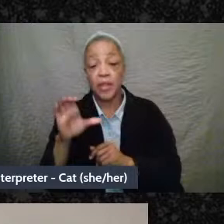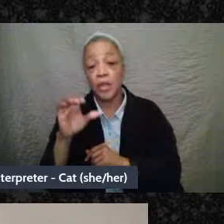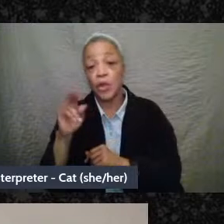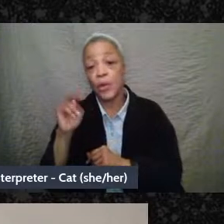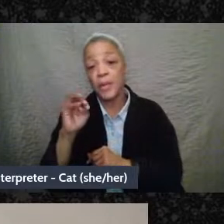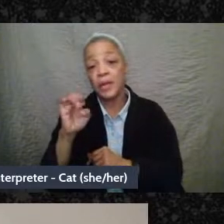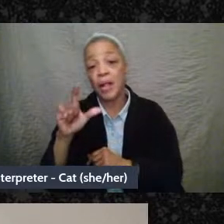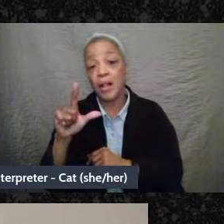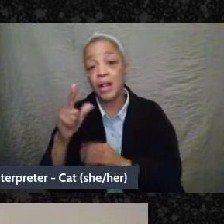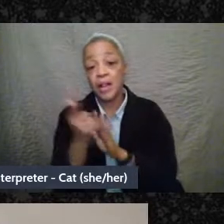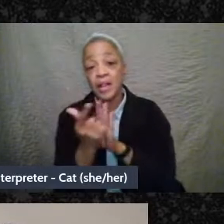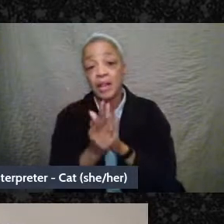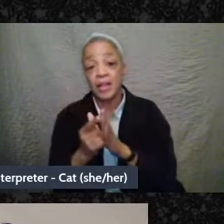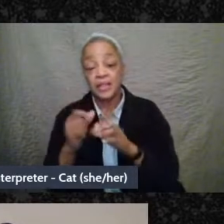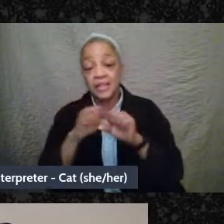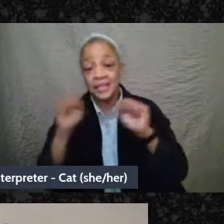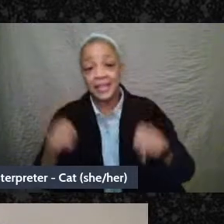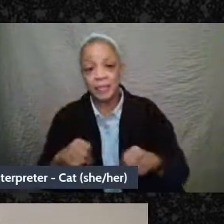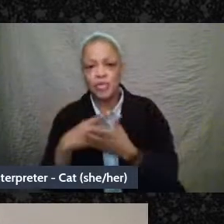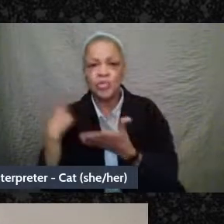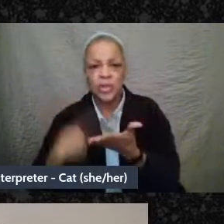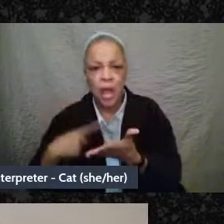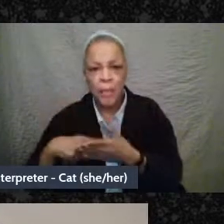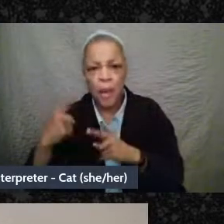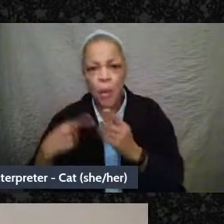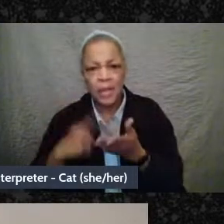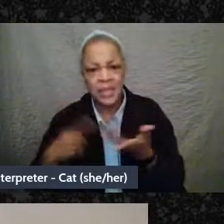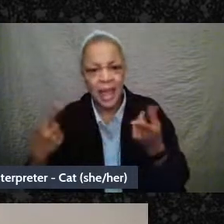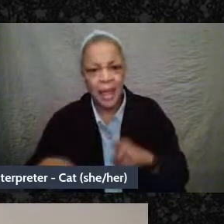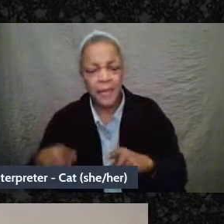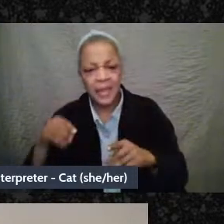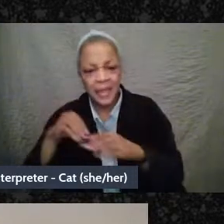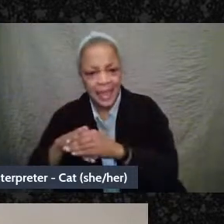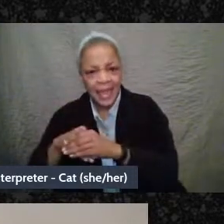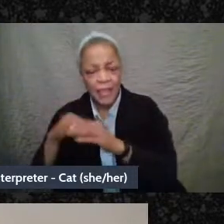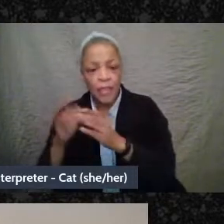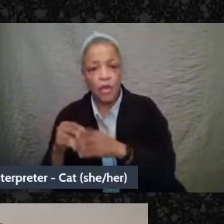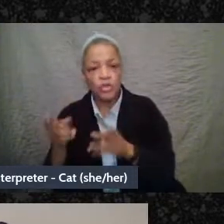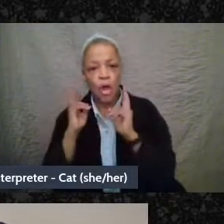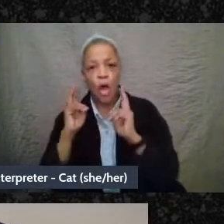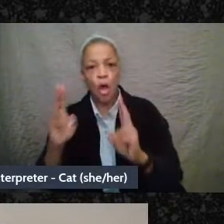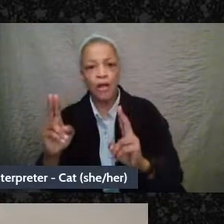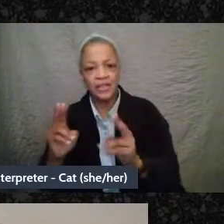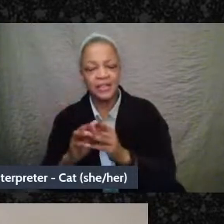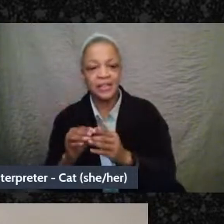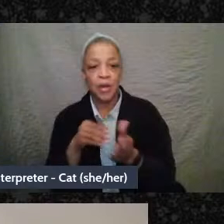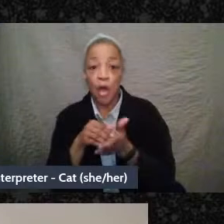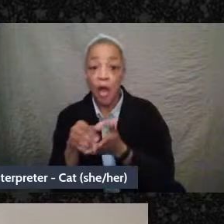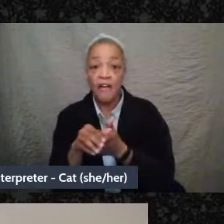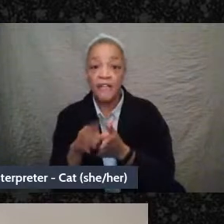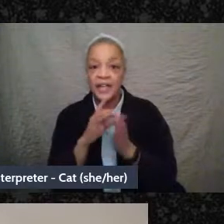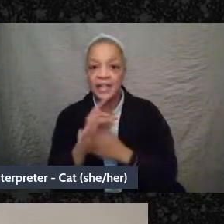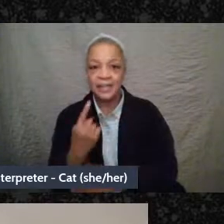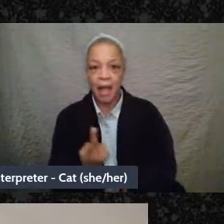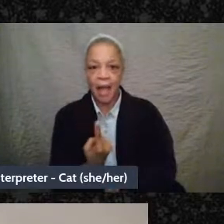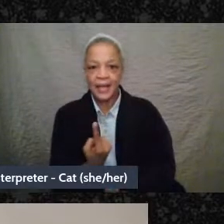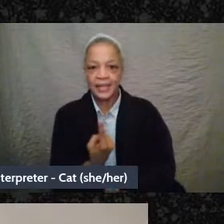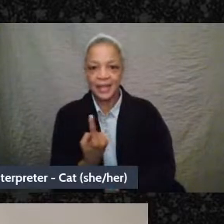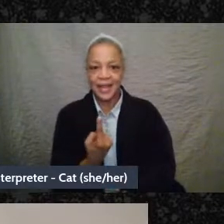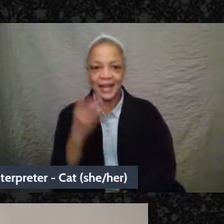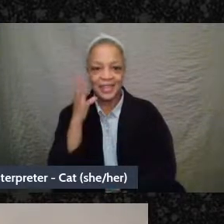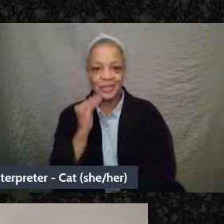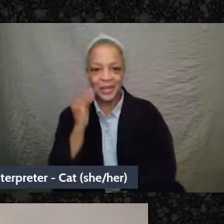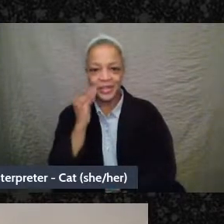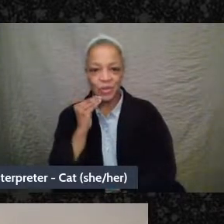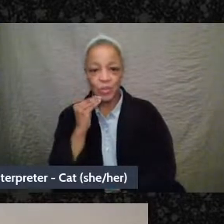to talk about what's happening inside of those halls, because it's oftentimes an isolated experience. And I think what we want to be